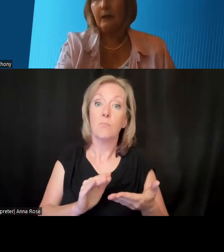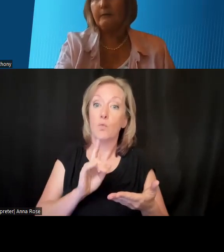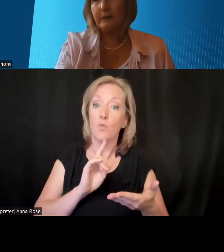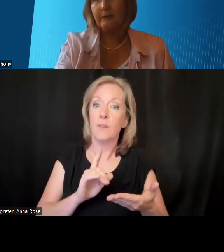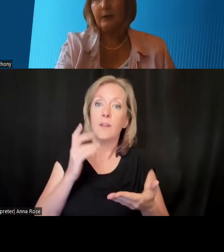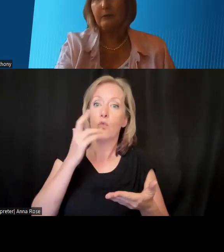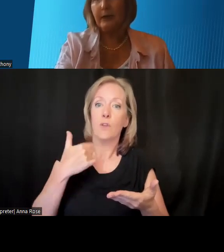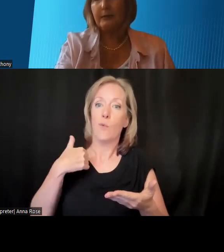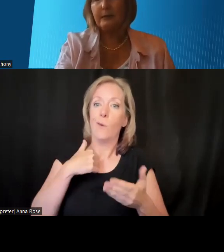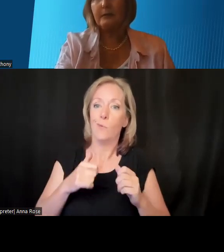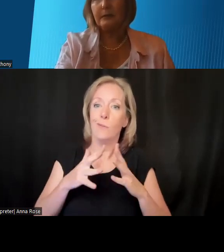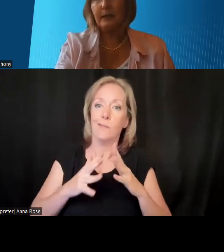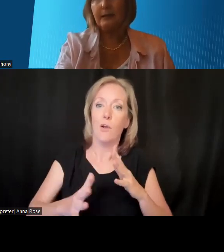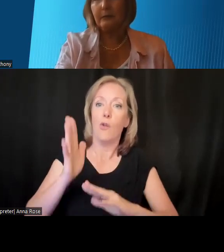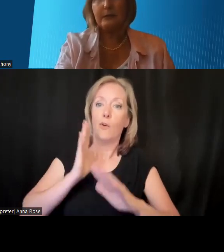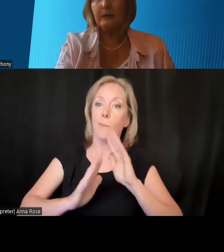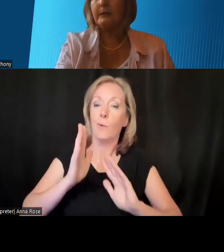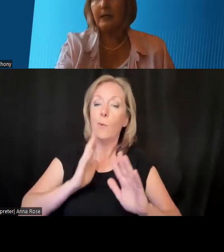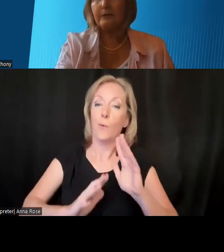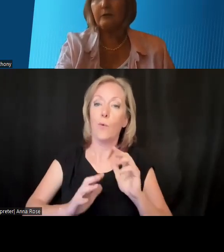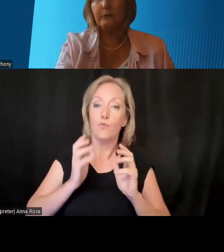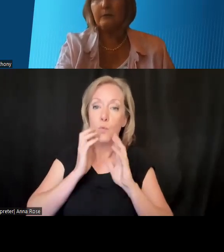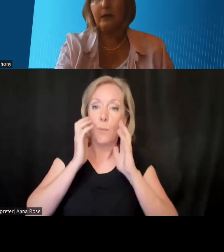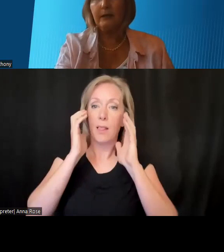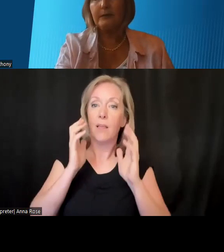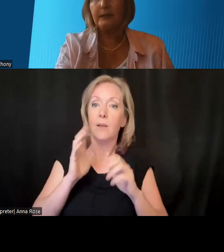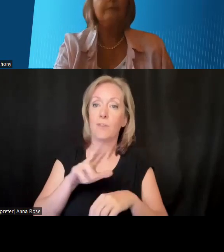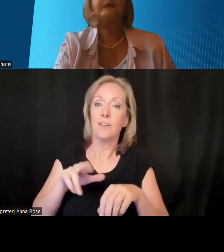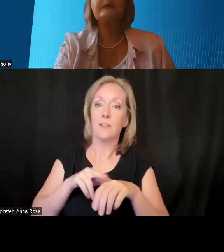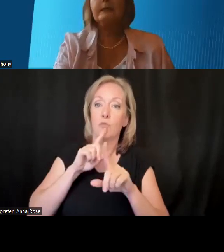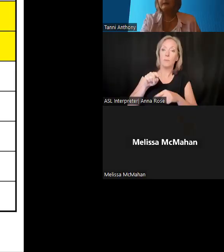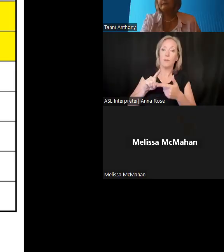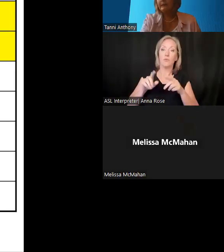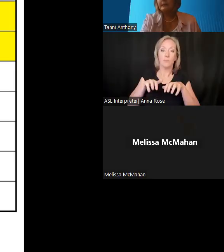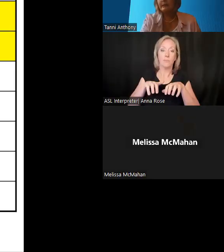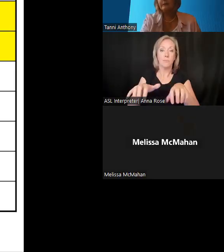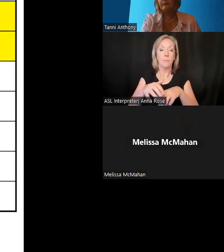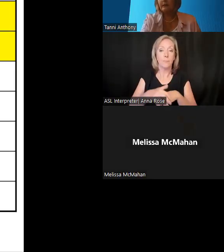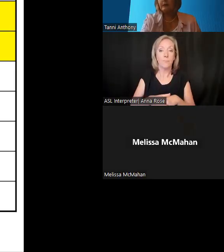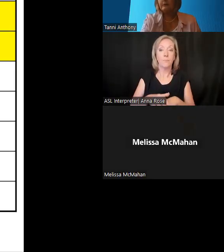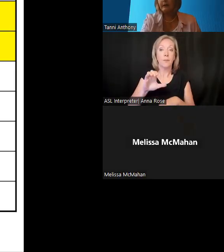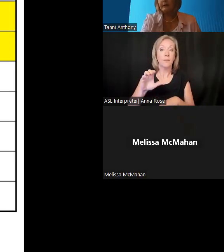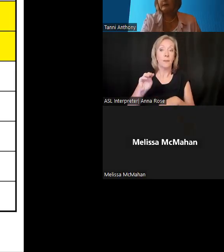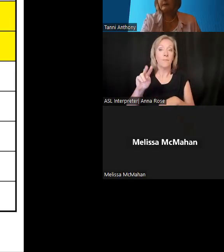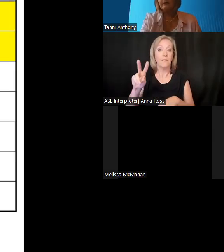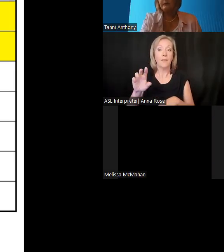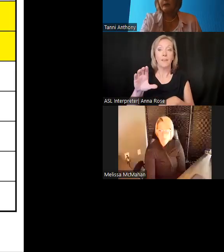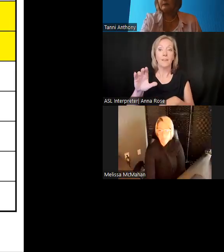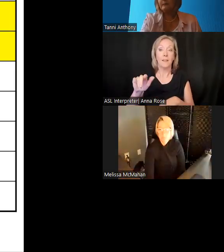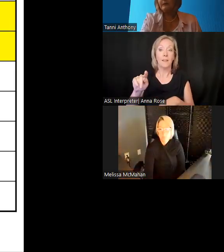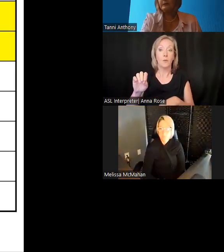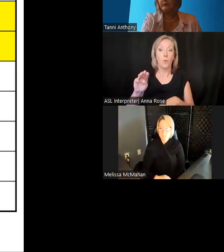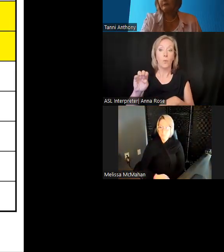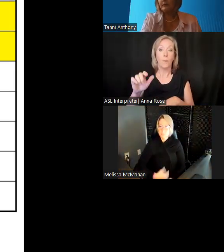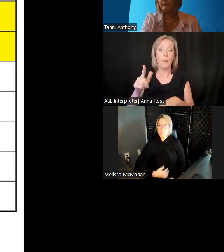have a lot of our deafblind practices today. It was kind of a national response. CMV, cytomegalovirus, we